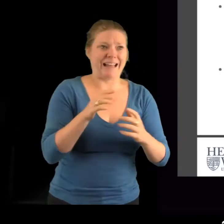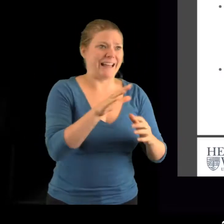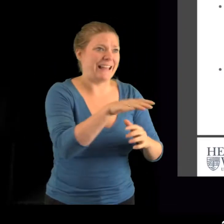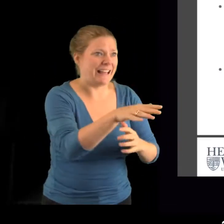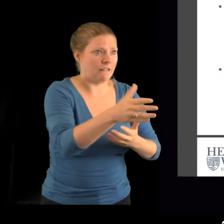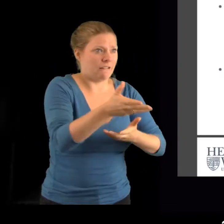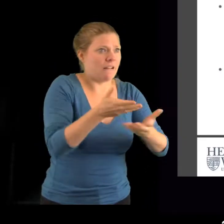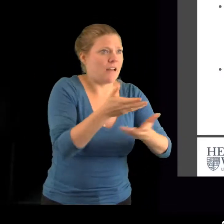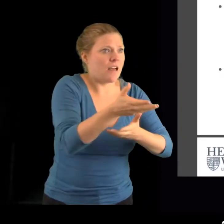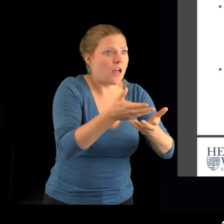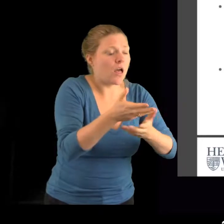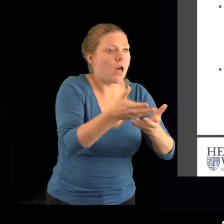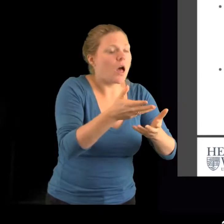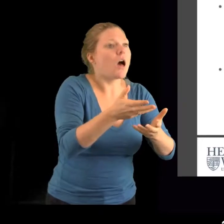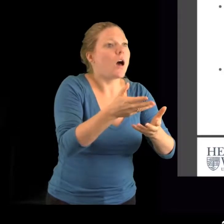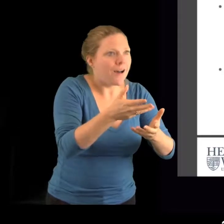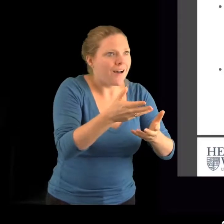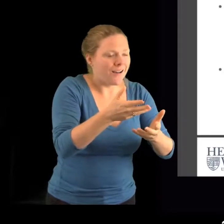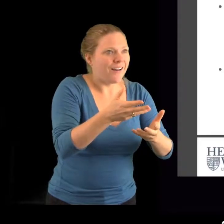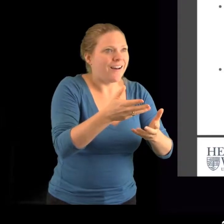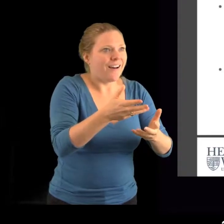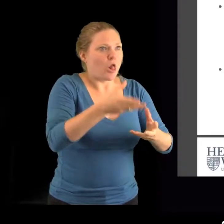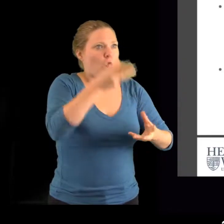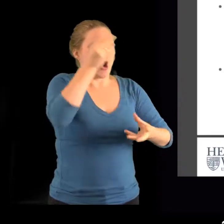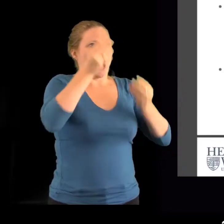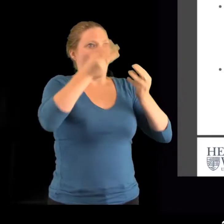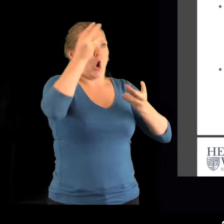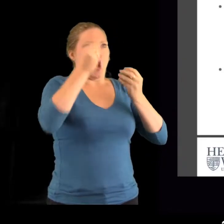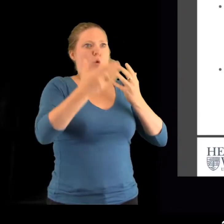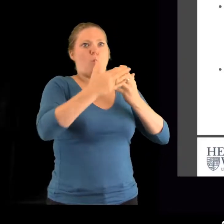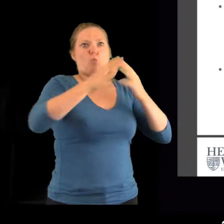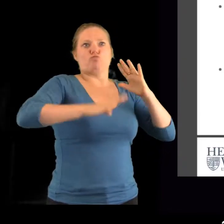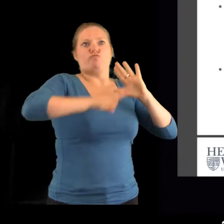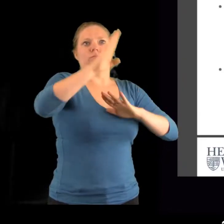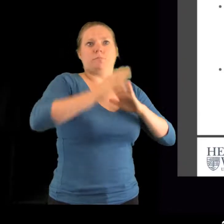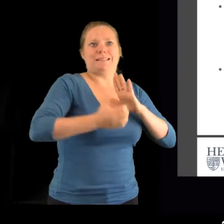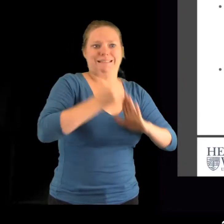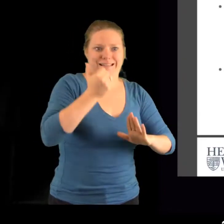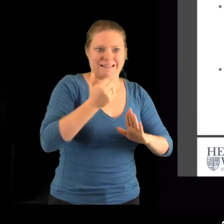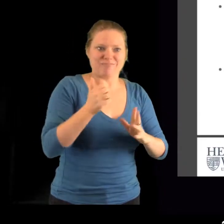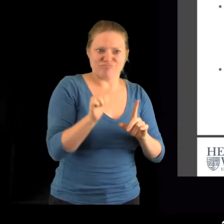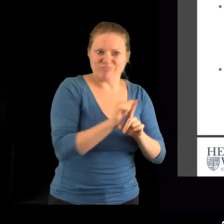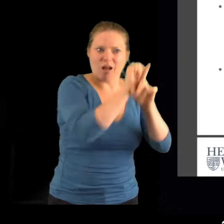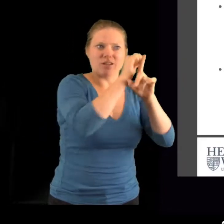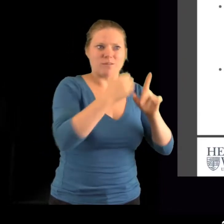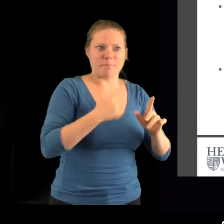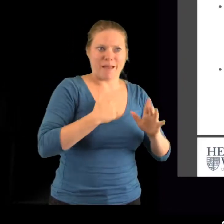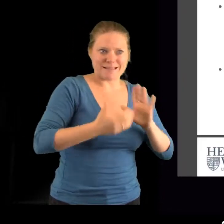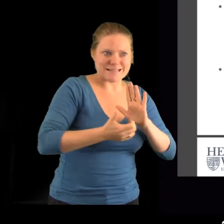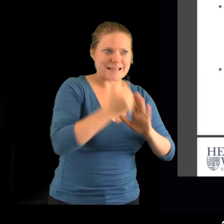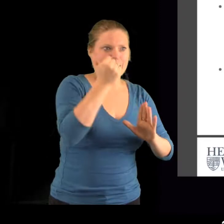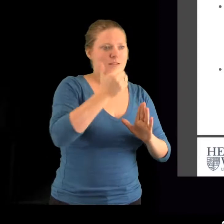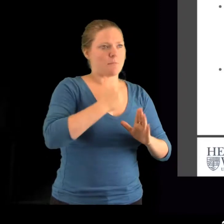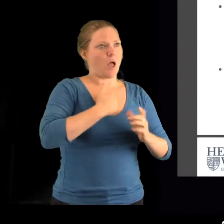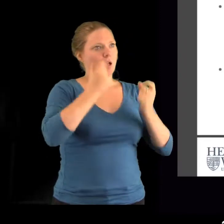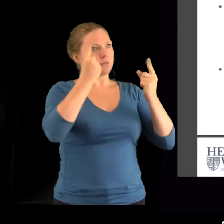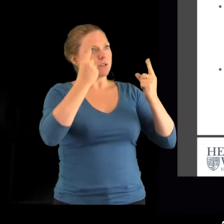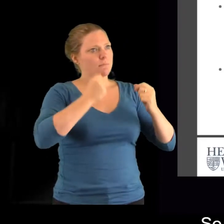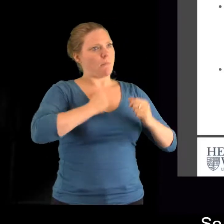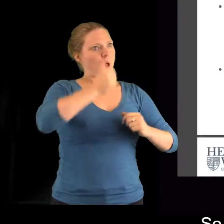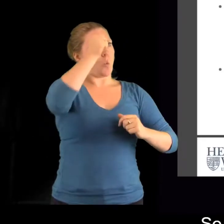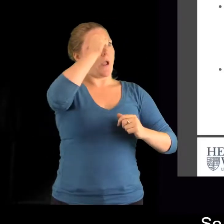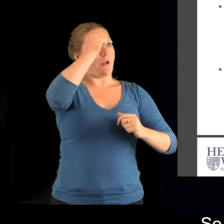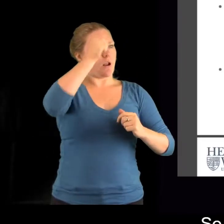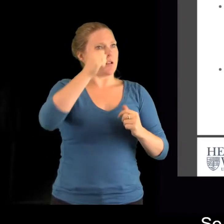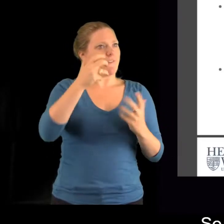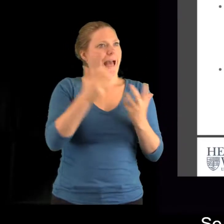Again, it's not a place for venting. It's a place to grow. It's a place to reflect, to learn, to discuss, and share resources. So